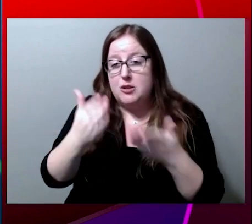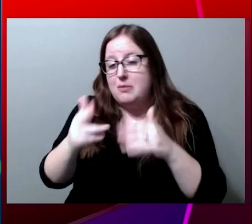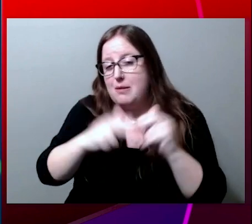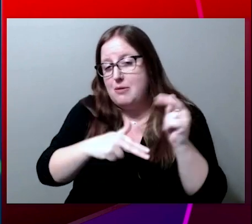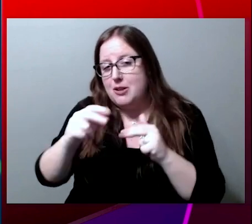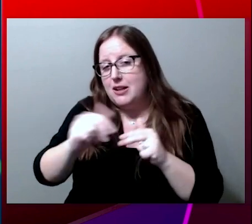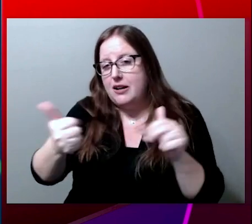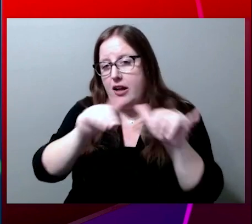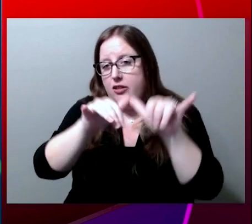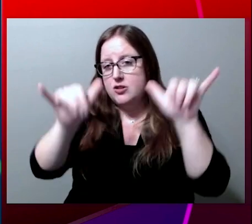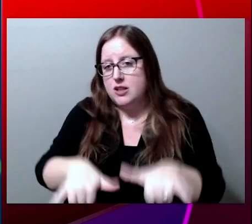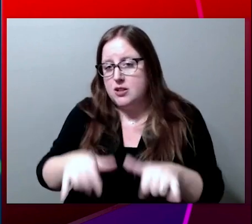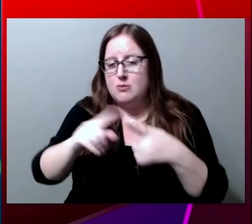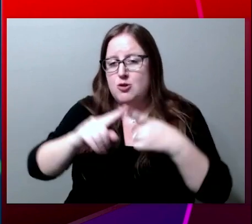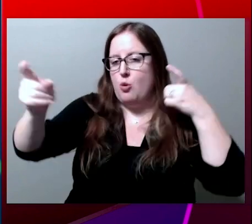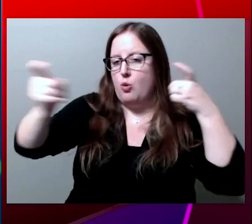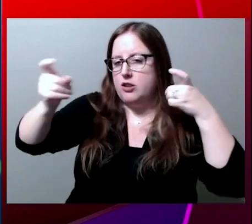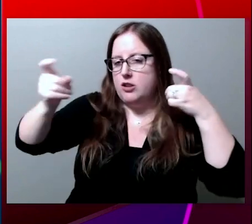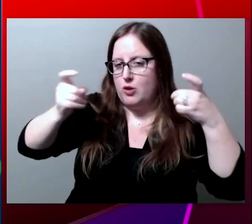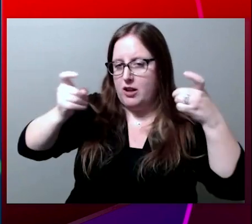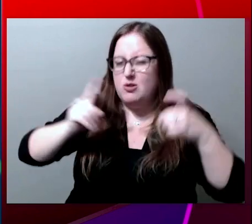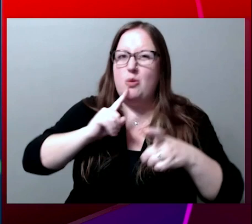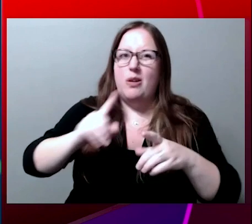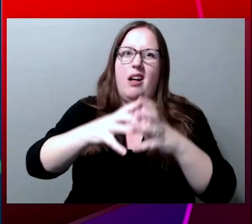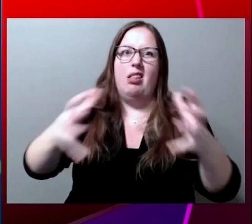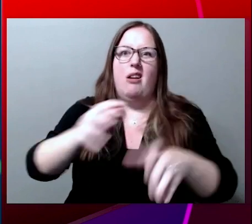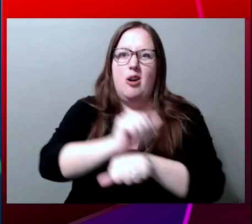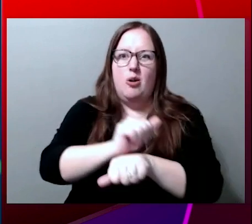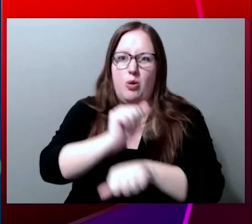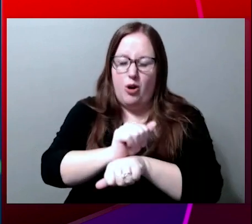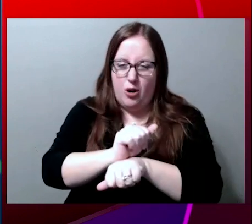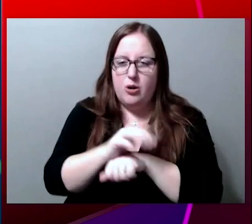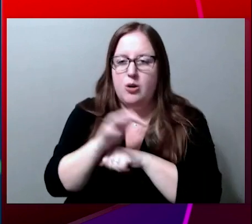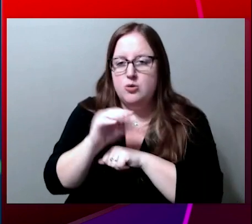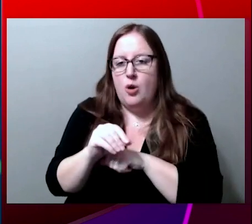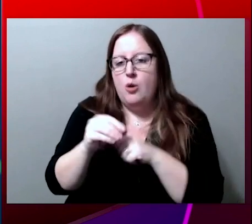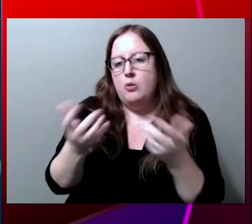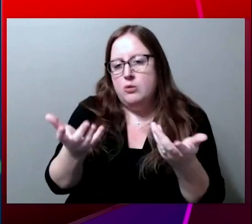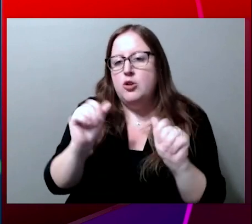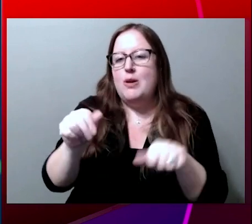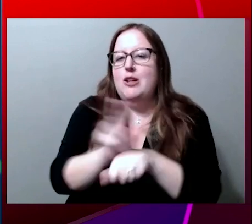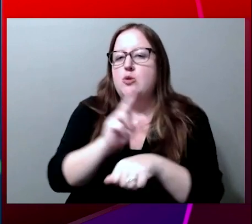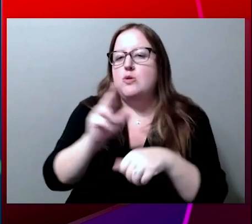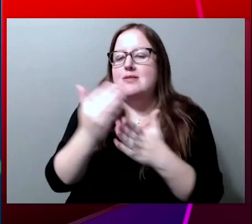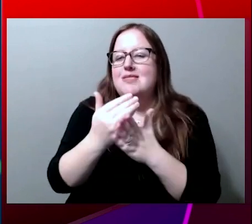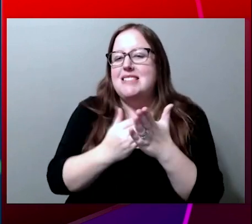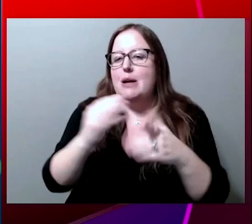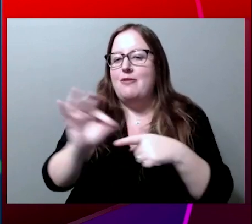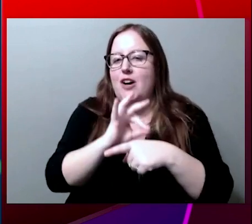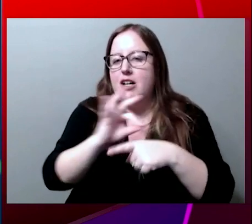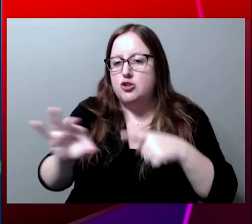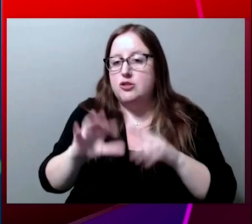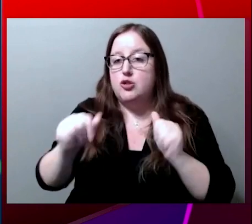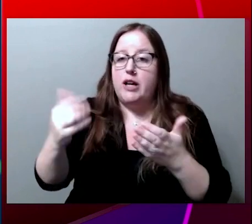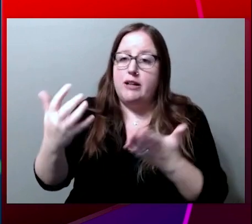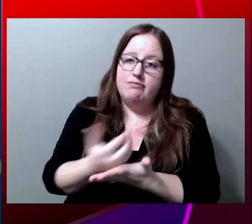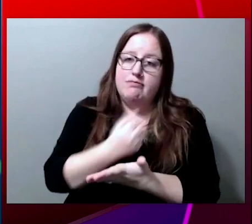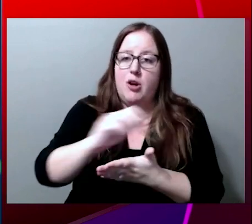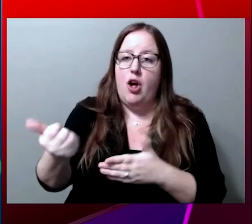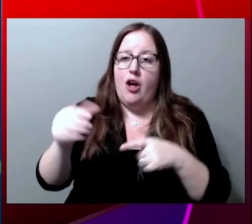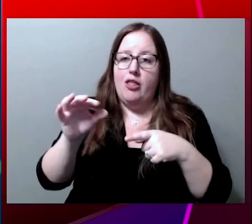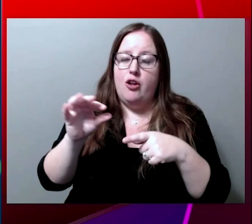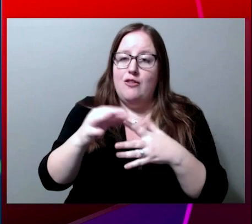in order to orchestrate it, it's just a lot of work on your part. And so you can use step functions. You can also take advantage of a lot of the other features that step functions